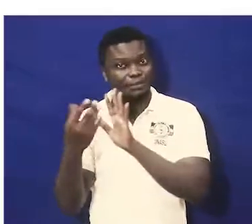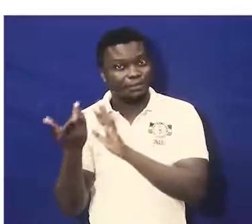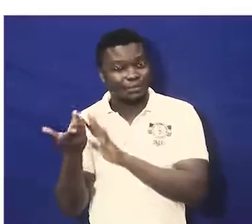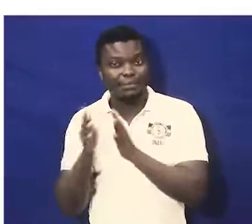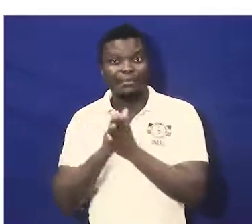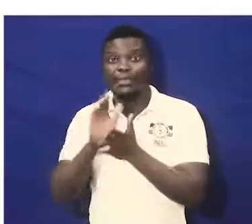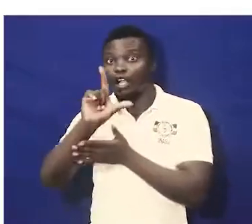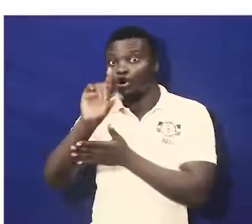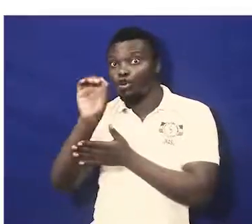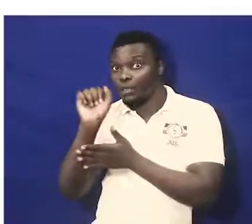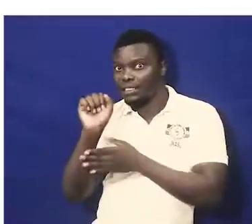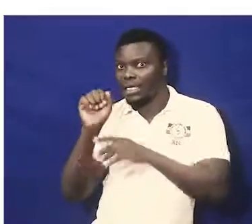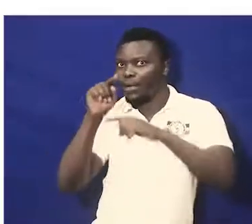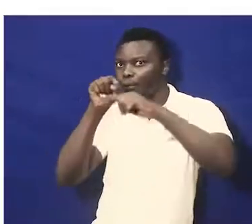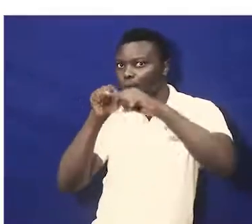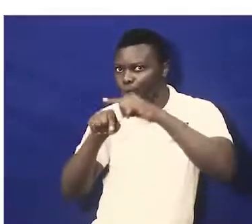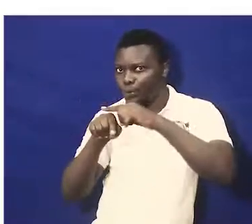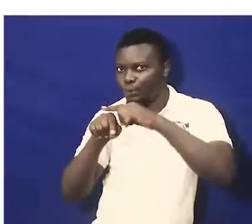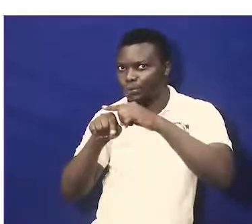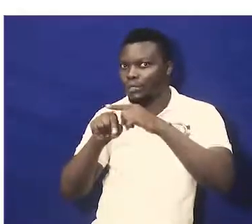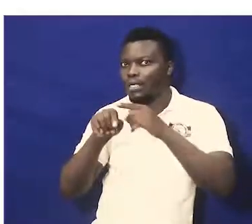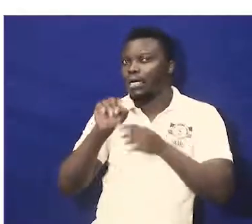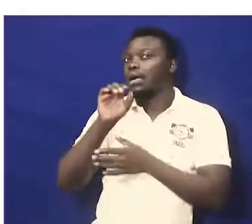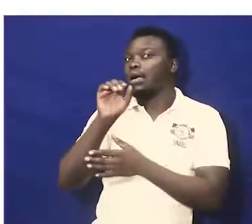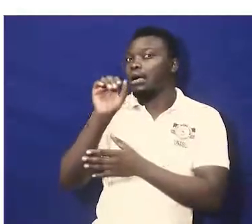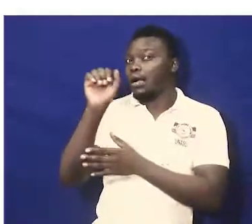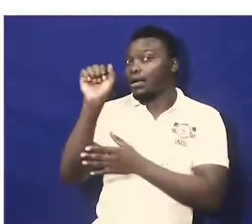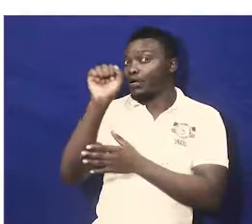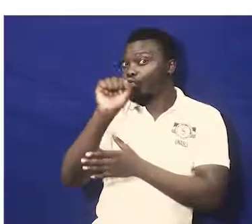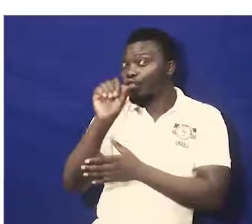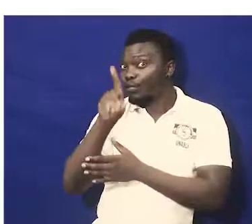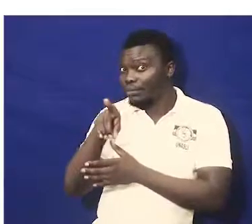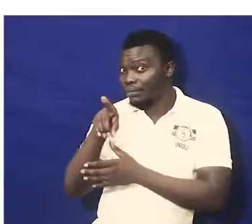cost price multiplied by 100.